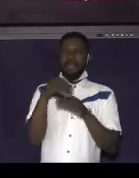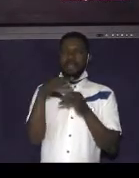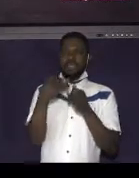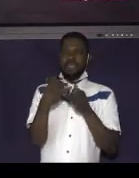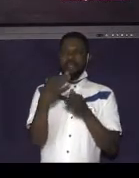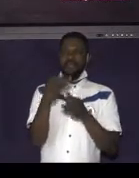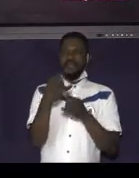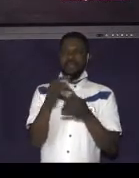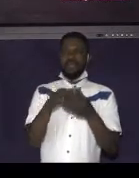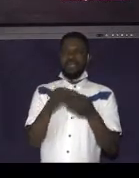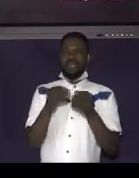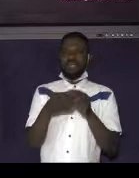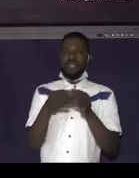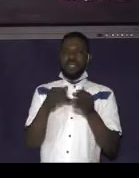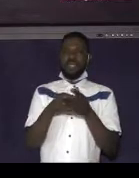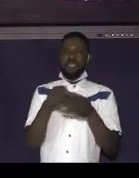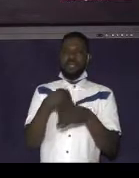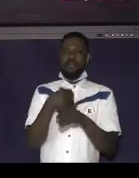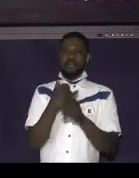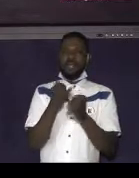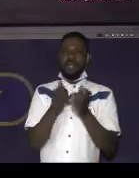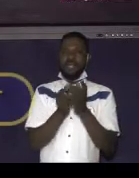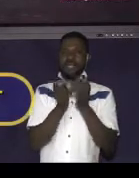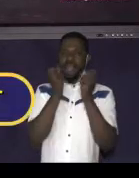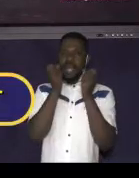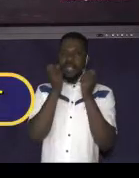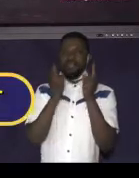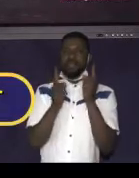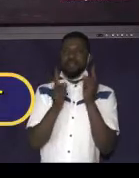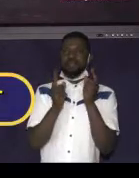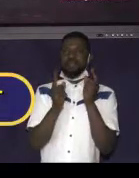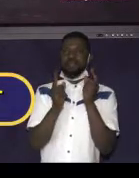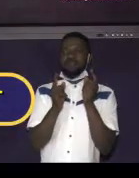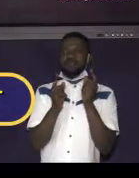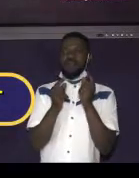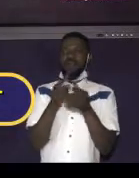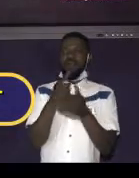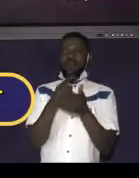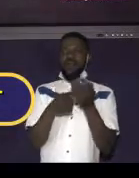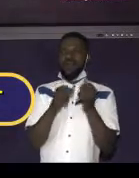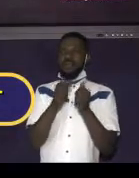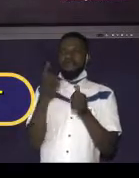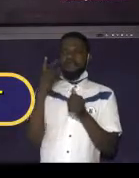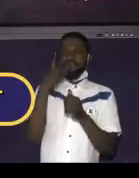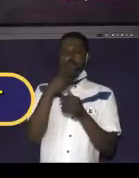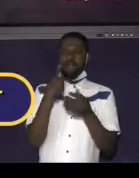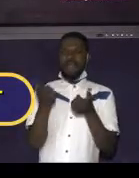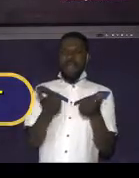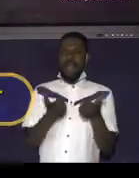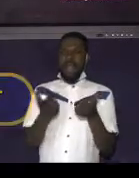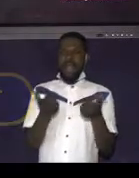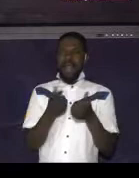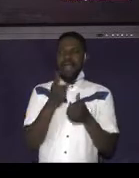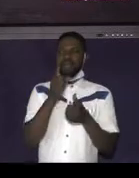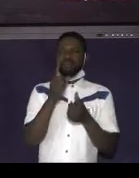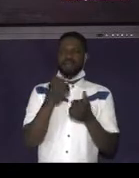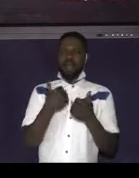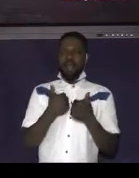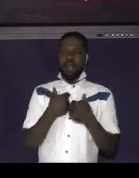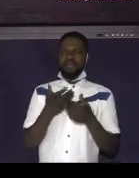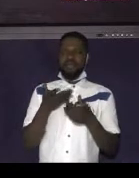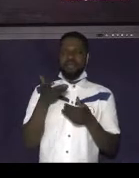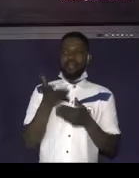sentence. So it makes it an exclamatory sentence. What a beautiful car you have